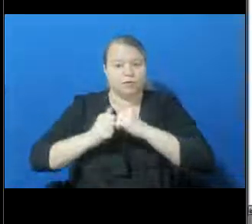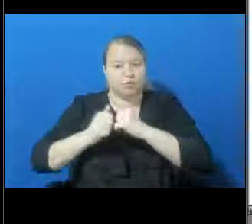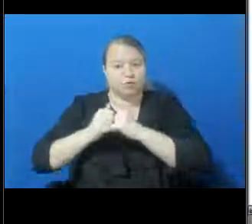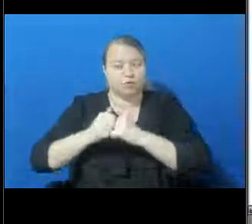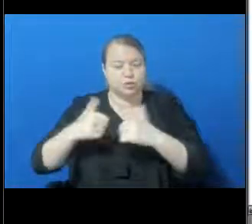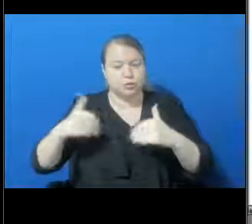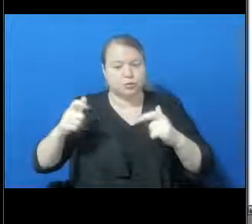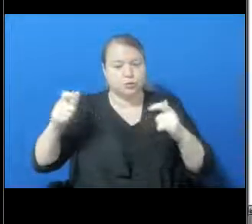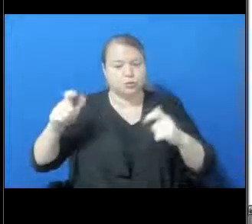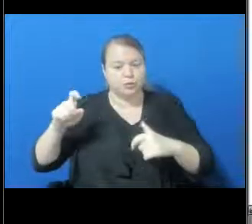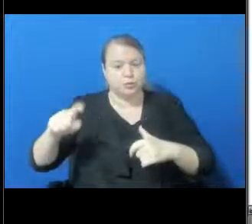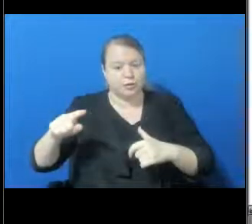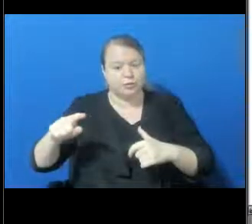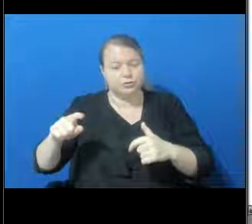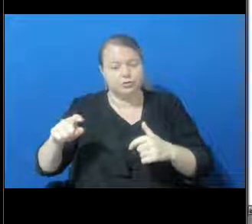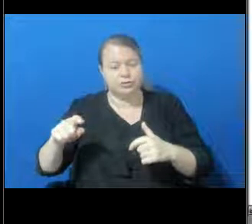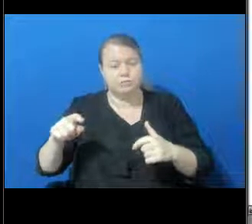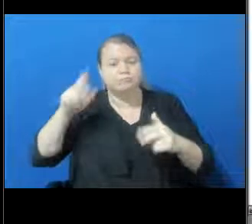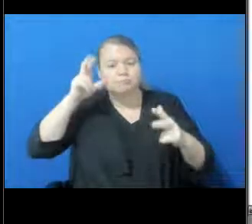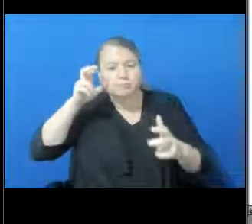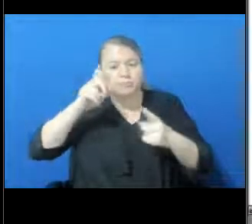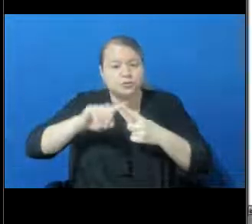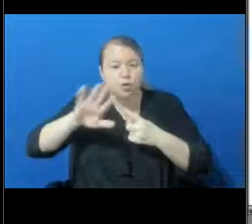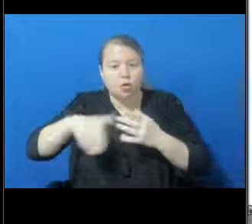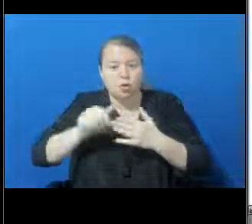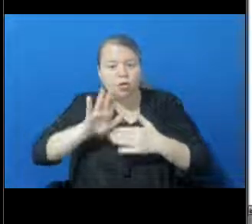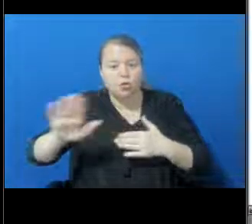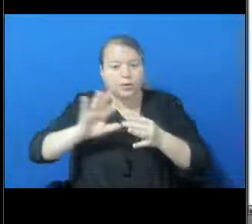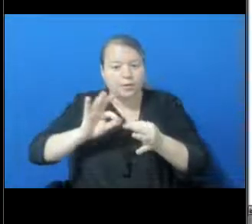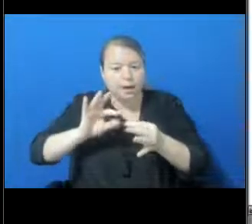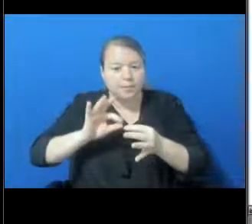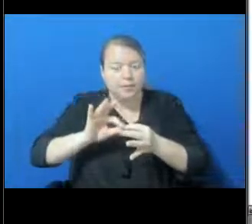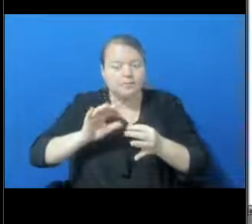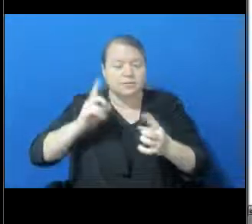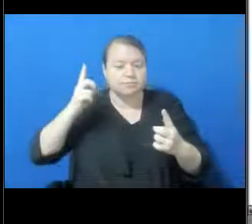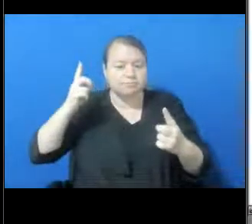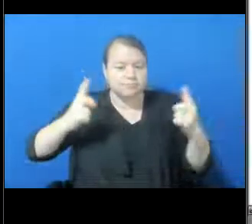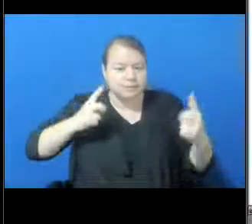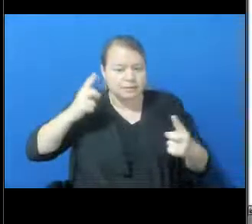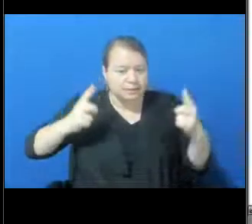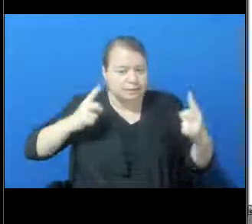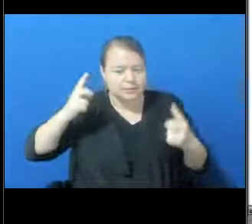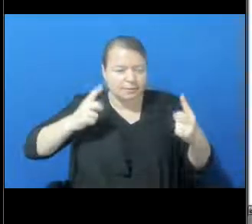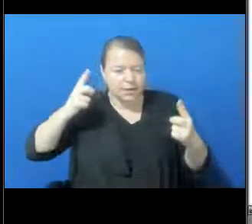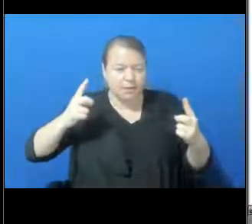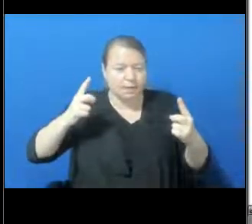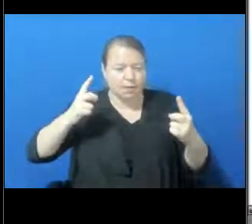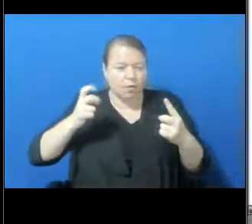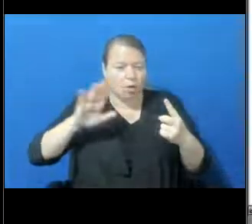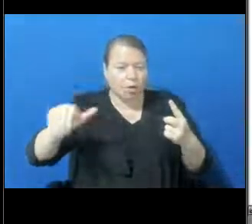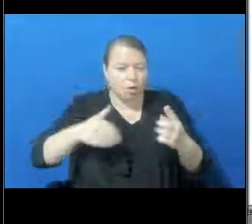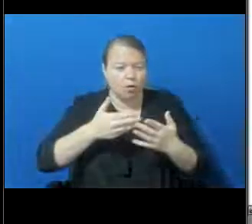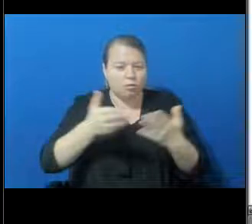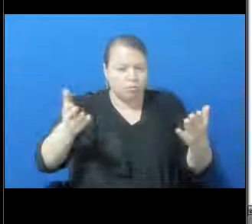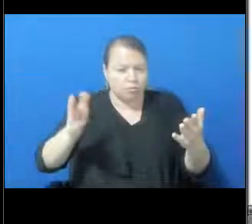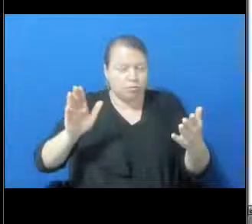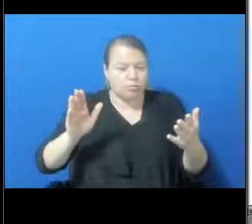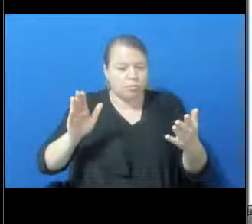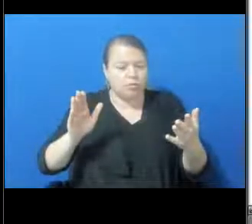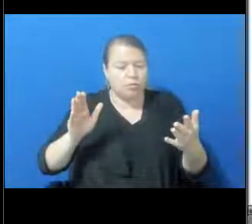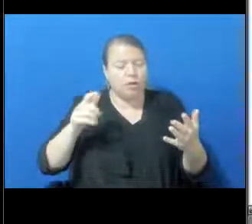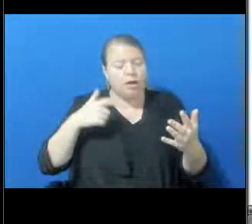question. Listening to every comment and consideration that I've went through, just quietly